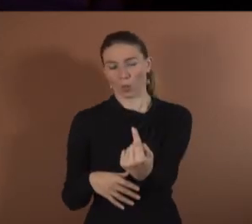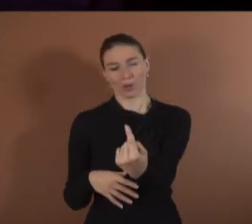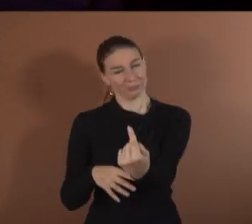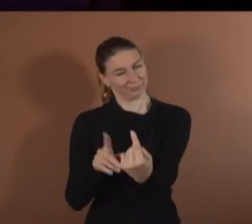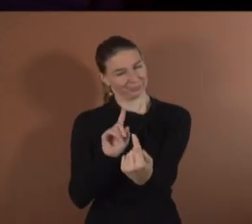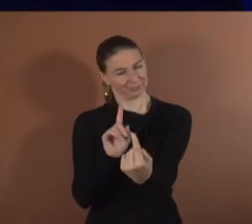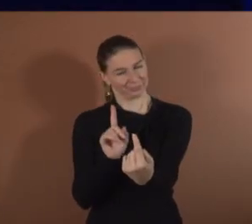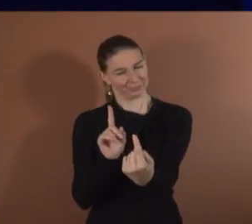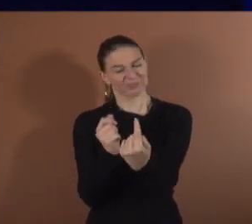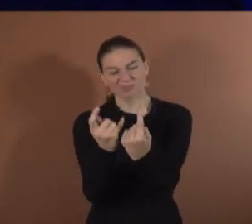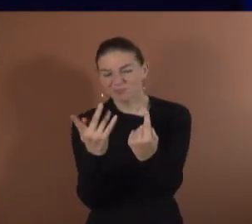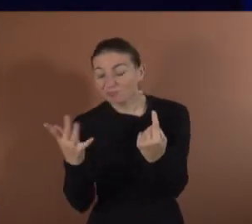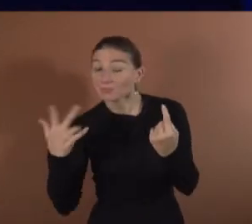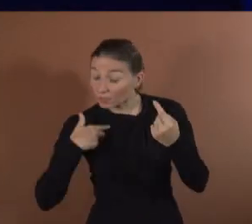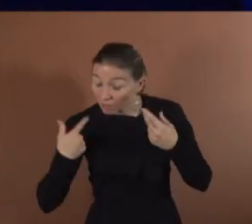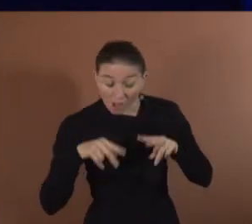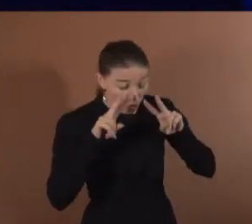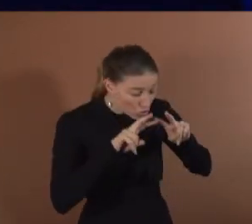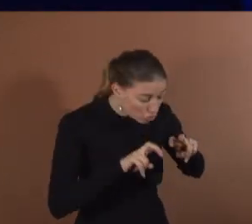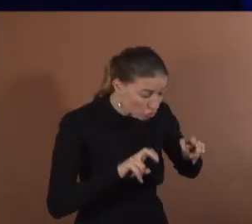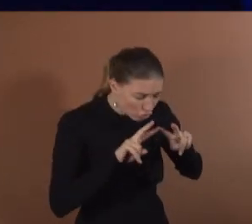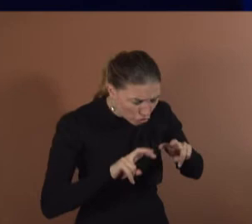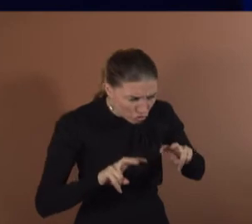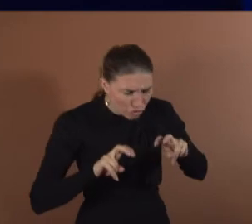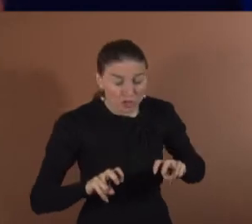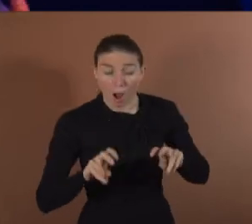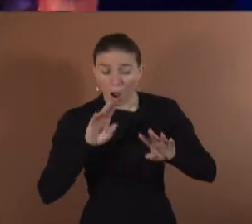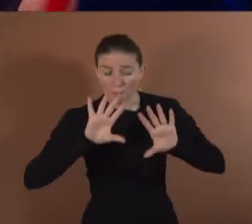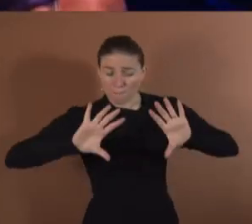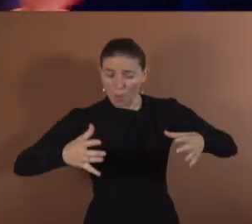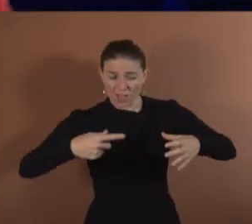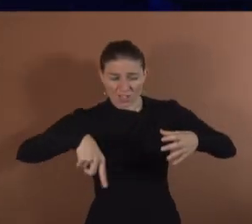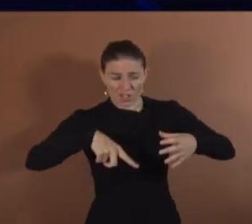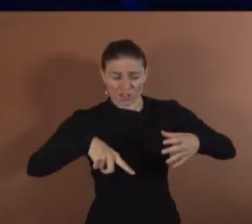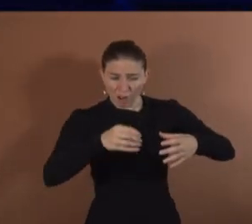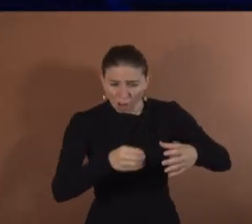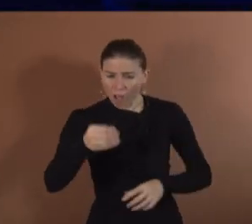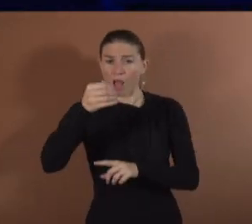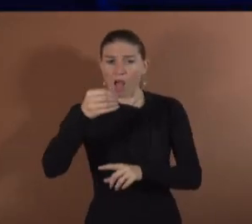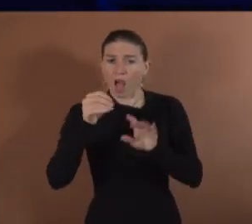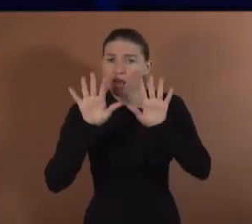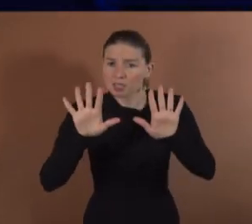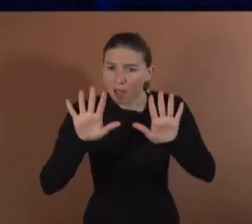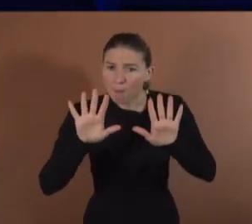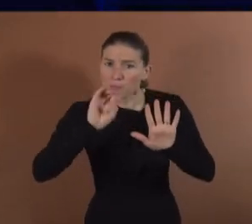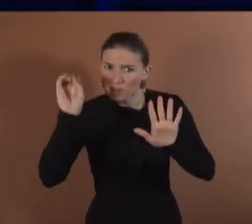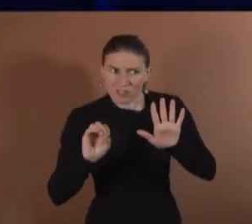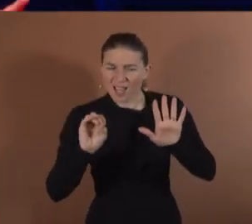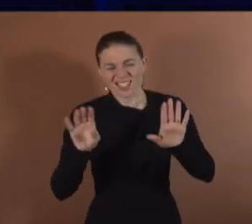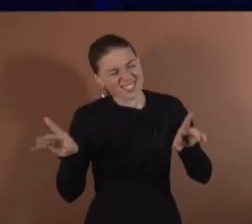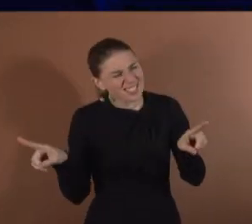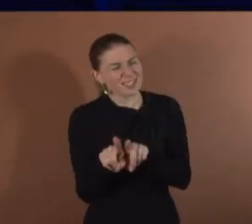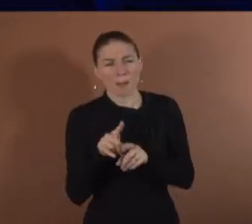Done some research. It appears that about 10% of the world's population feels exactly like us. Conservative estimate,